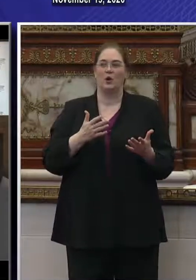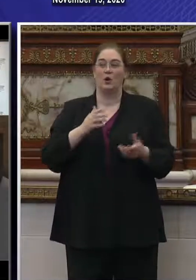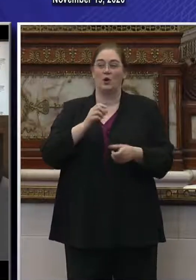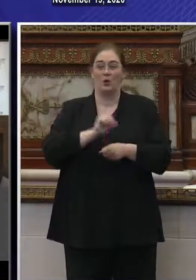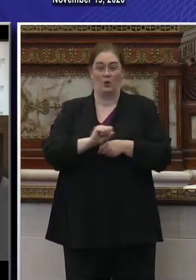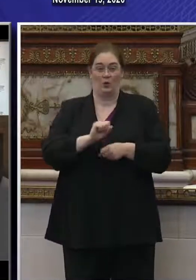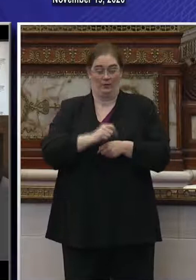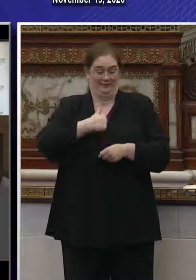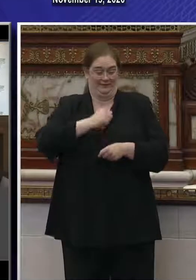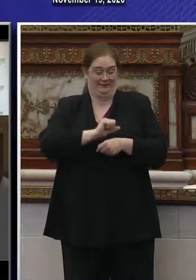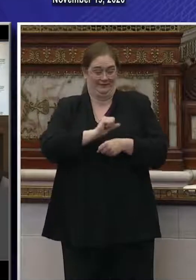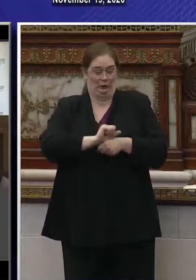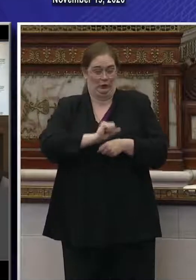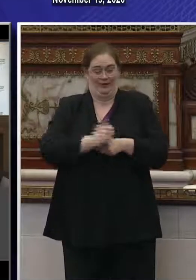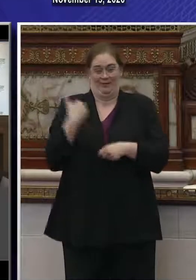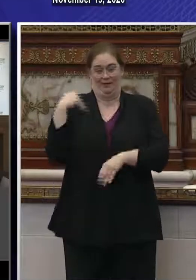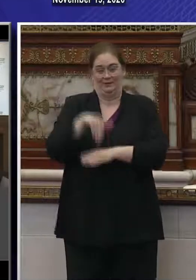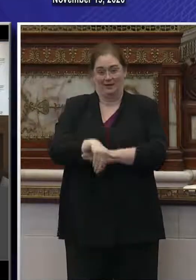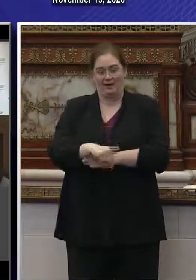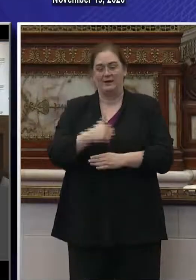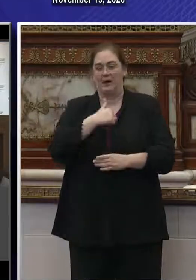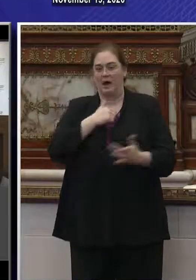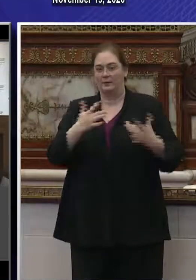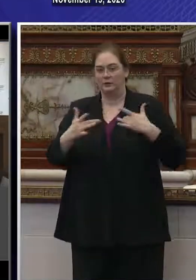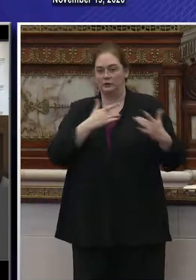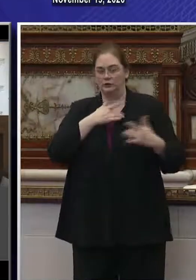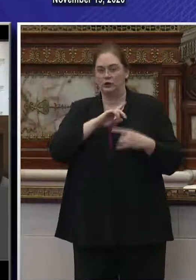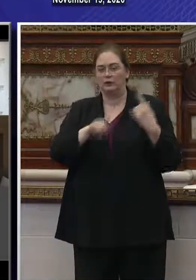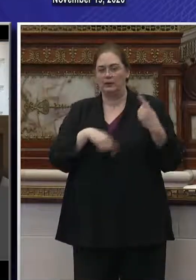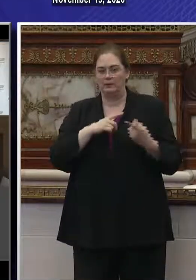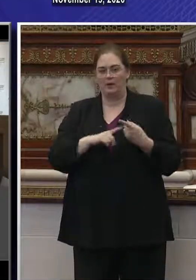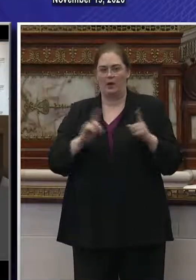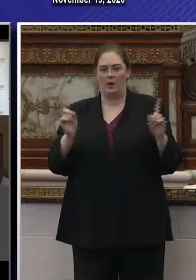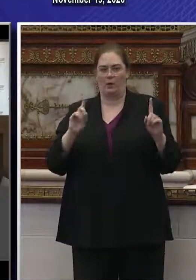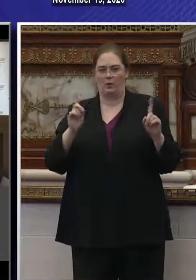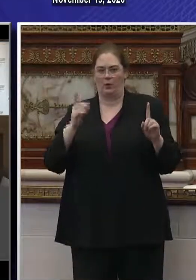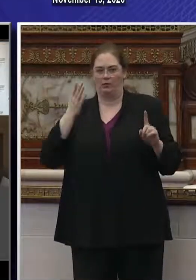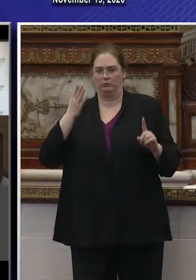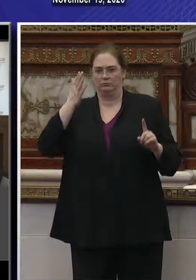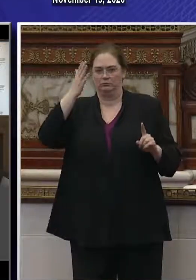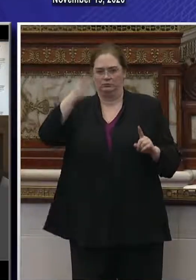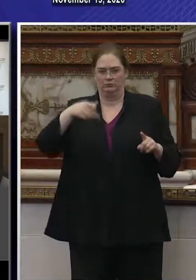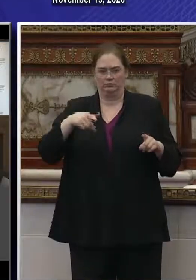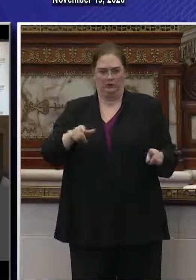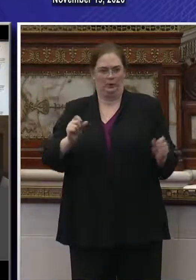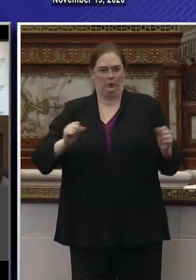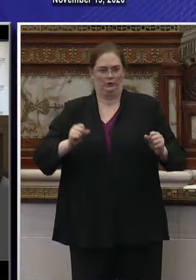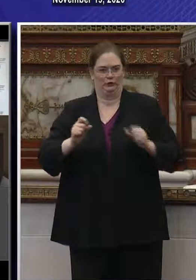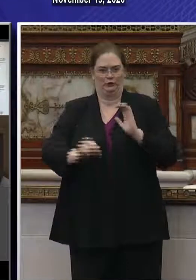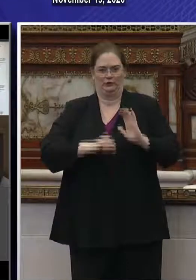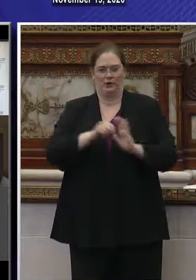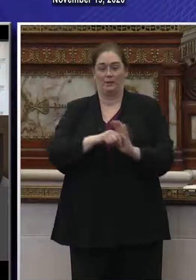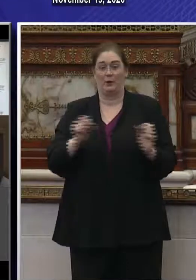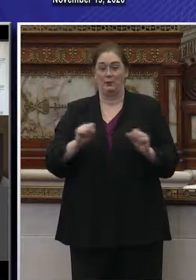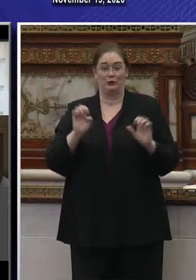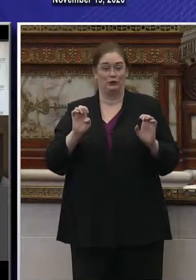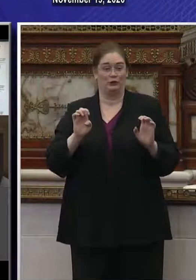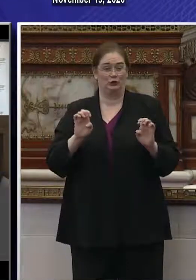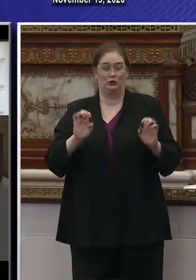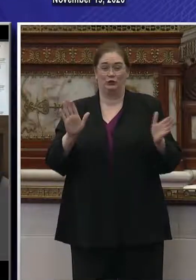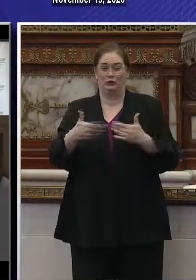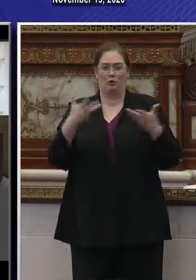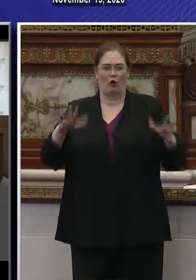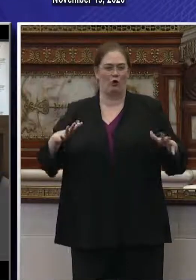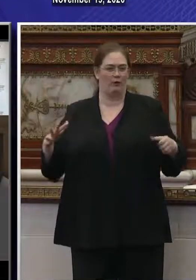Working last night, I'm concerned about where we're heading this winter. Our emergency rooms are already